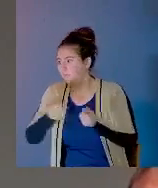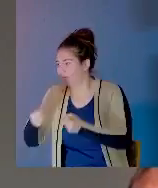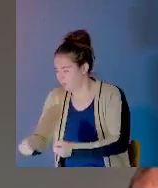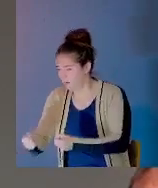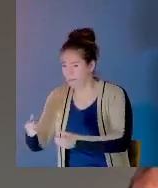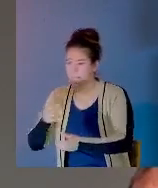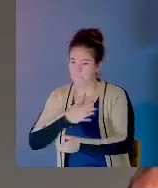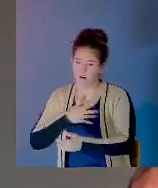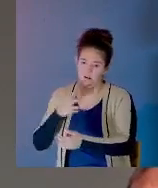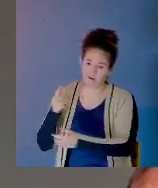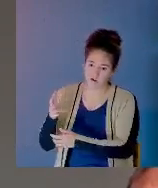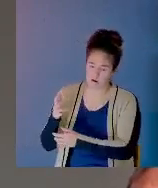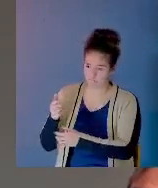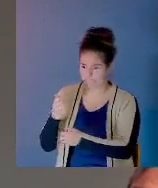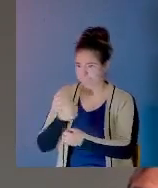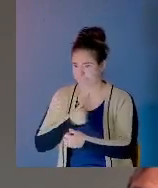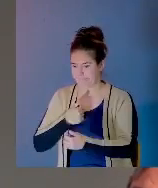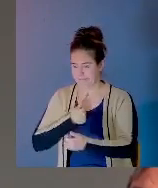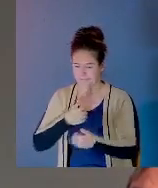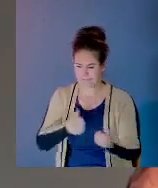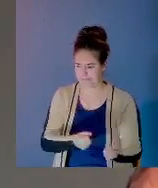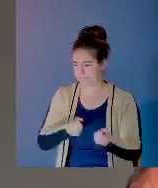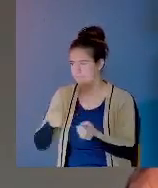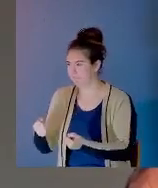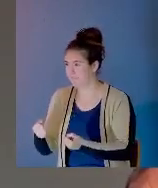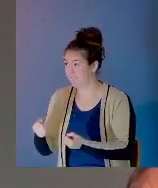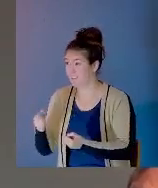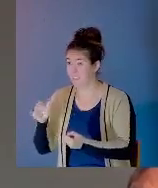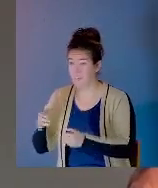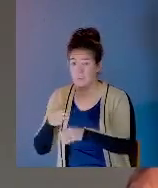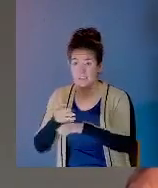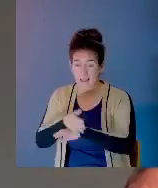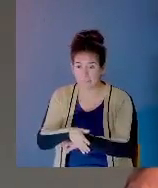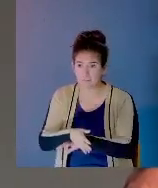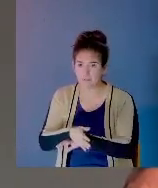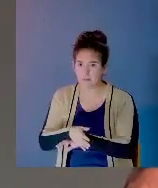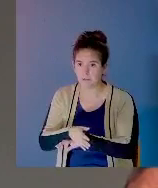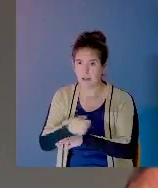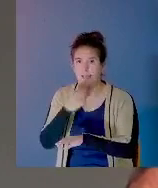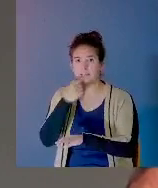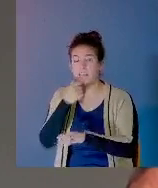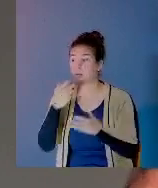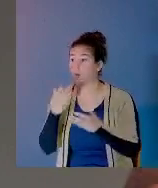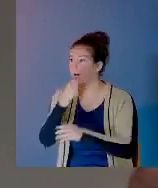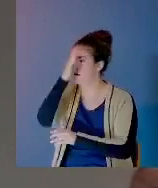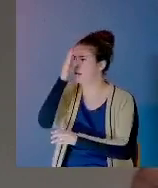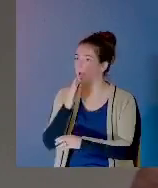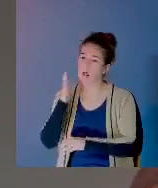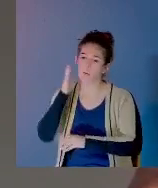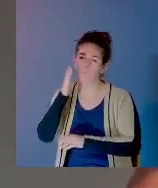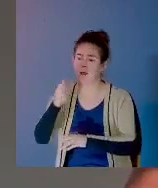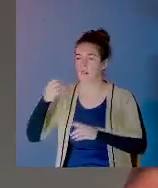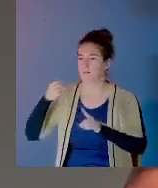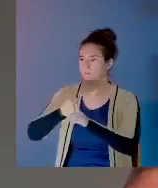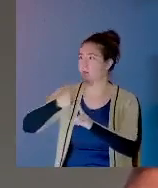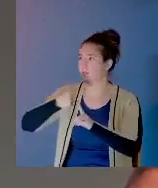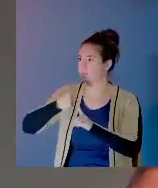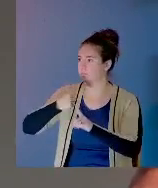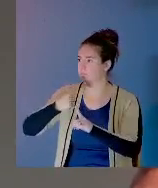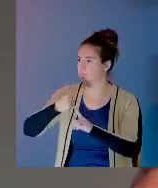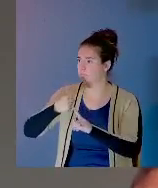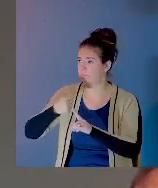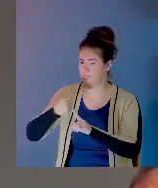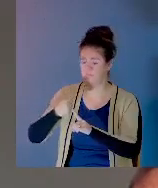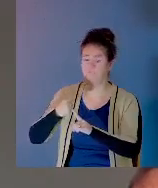so I keep going, and that was right after I said, God will attack us, okay? And then right